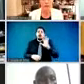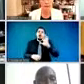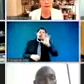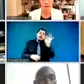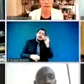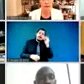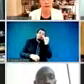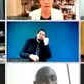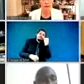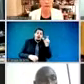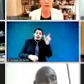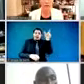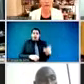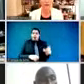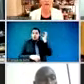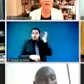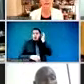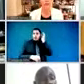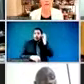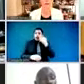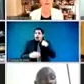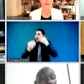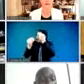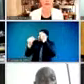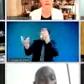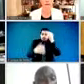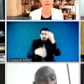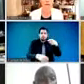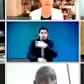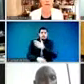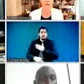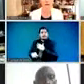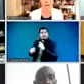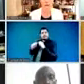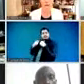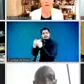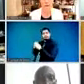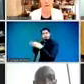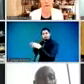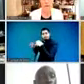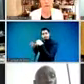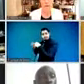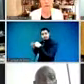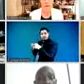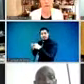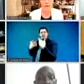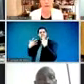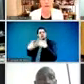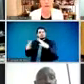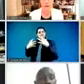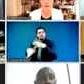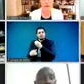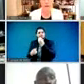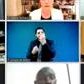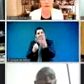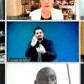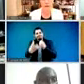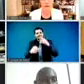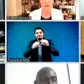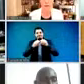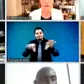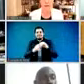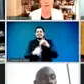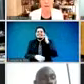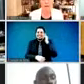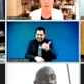of companies, with owners of media companies, and even train editors in chief of papers. In terms of language, even sometimes we realize that as how